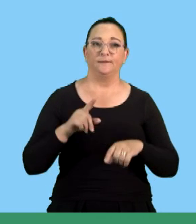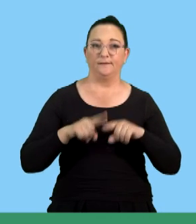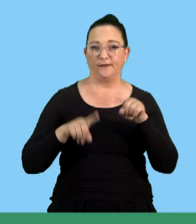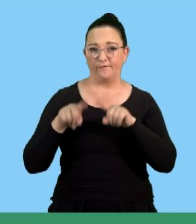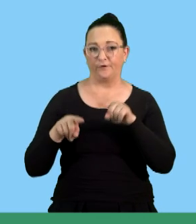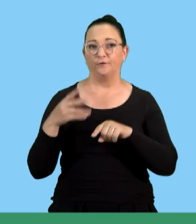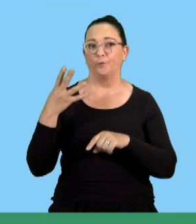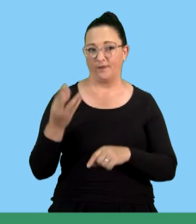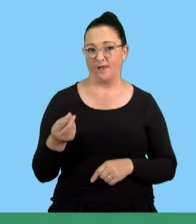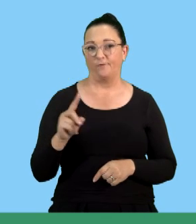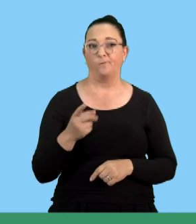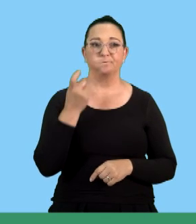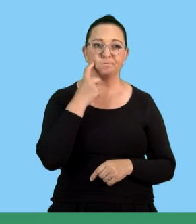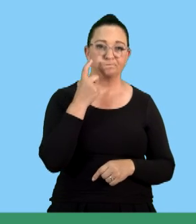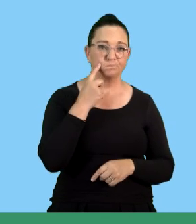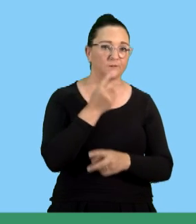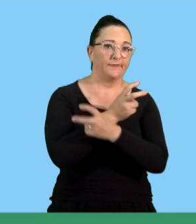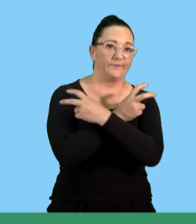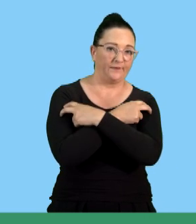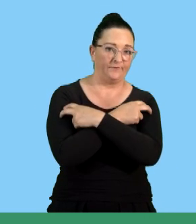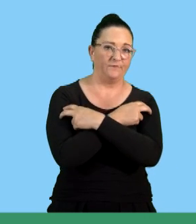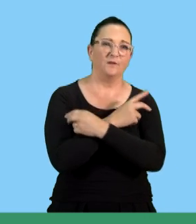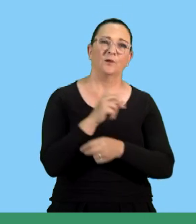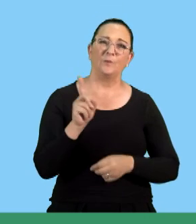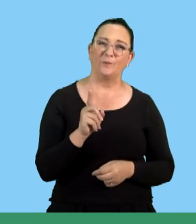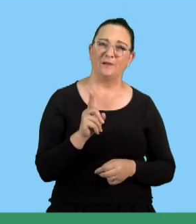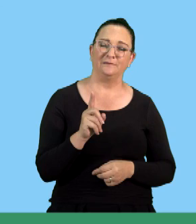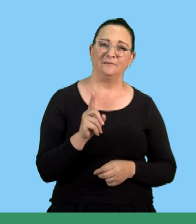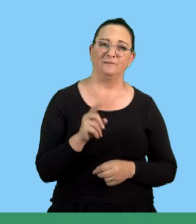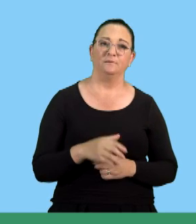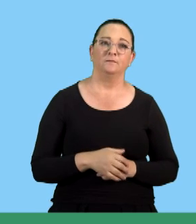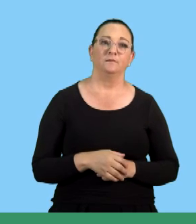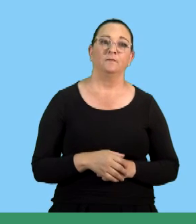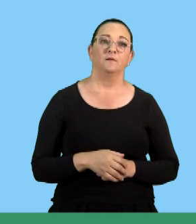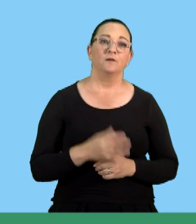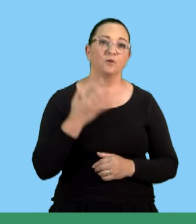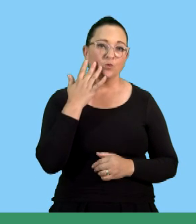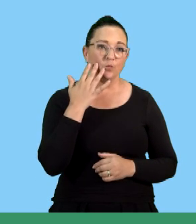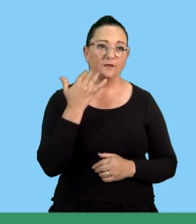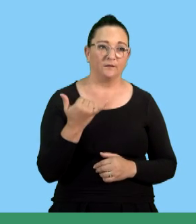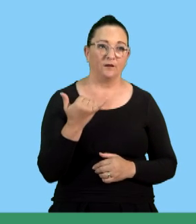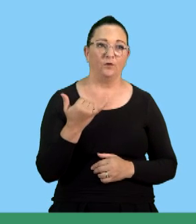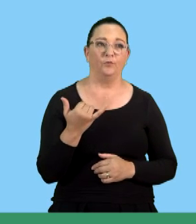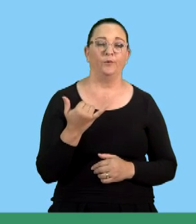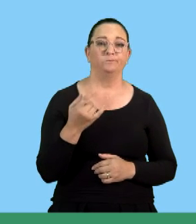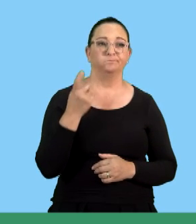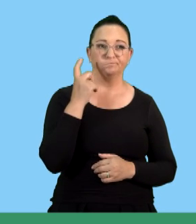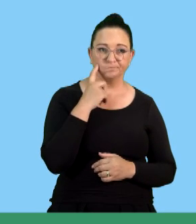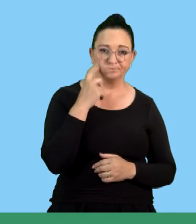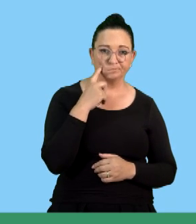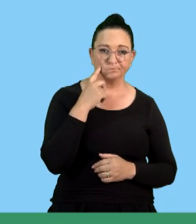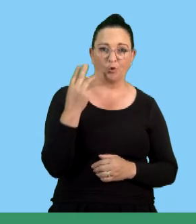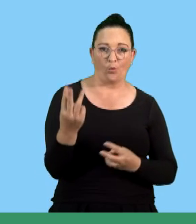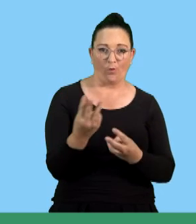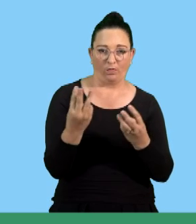there, we've got maternity leave. So what is maternity leave all about? It's for a pregnant employees. So a